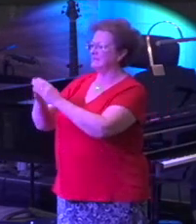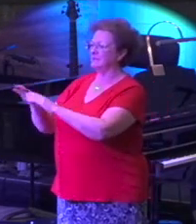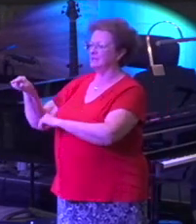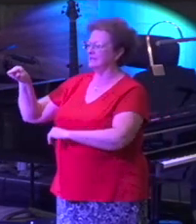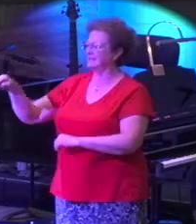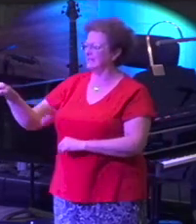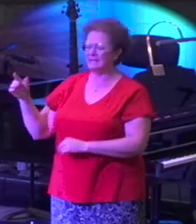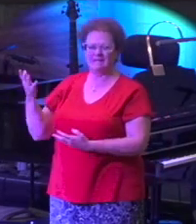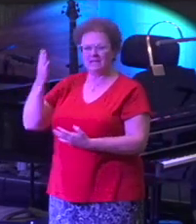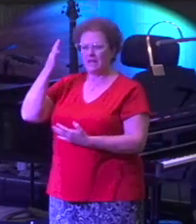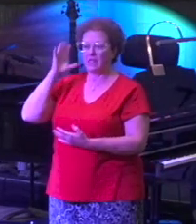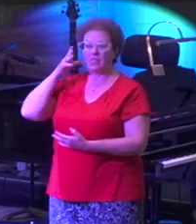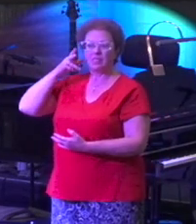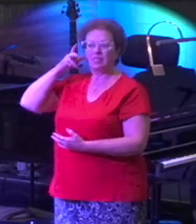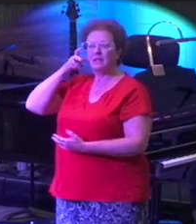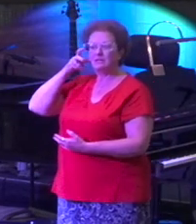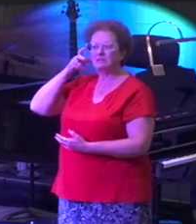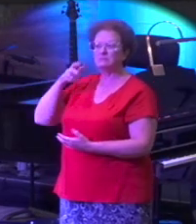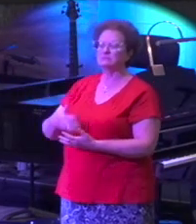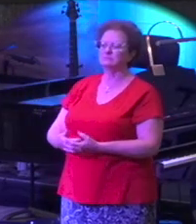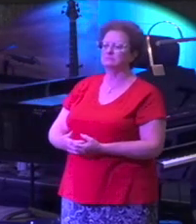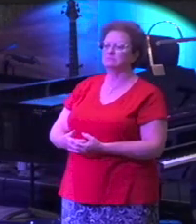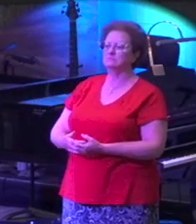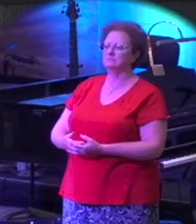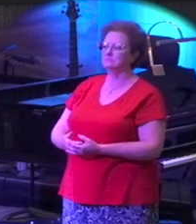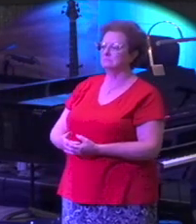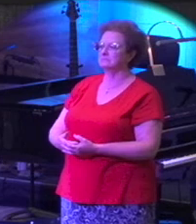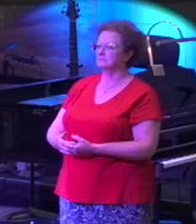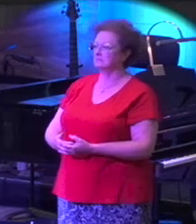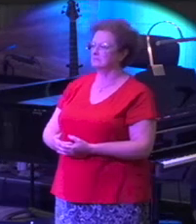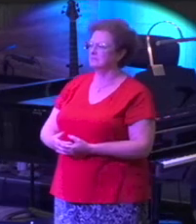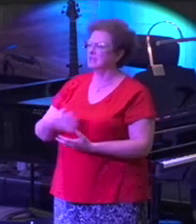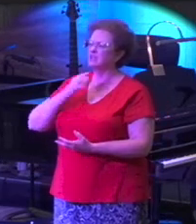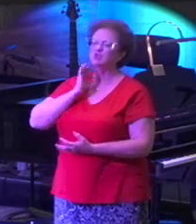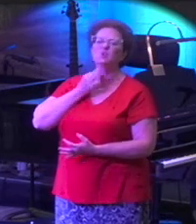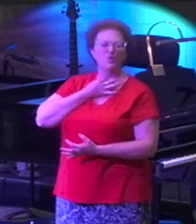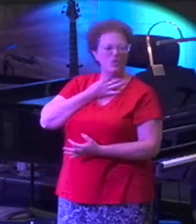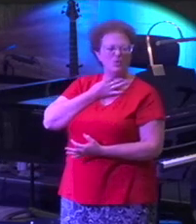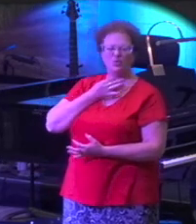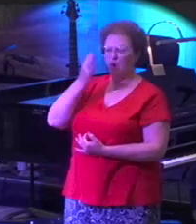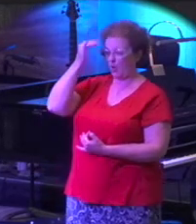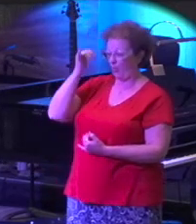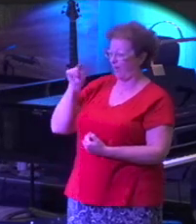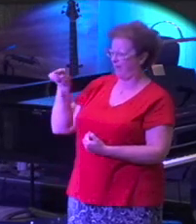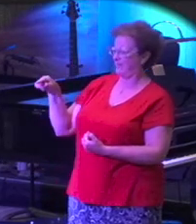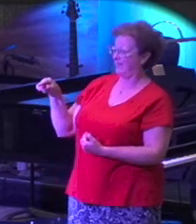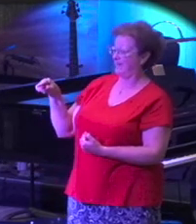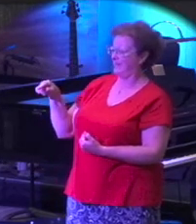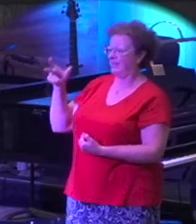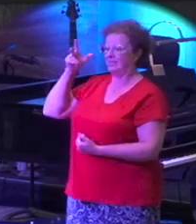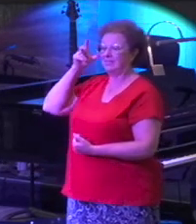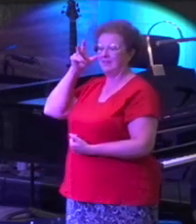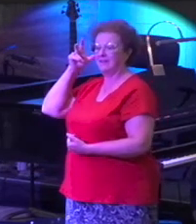that you asked that question. It's a great question. Have you ever wondered that? Have you ever wondered why Nineveh had such a